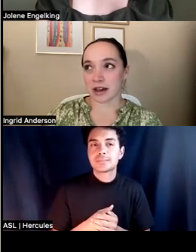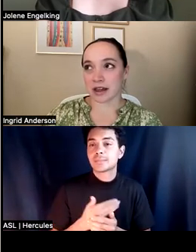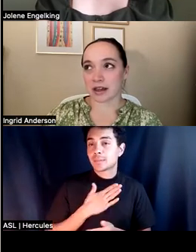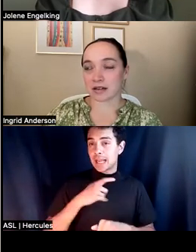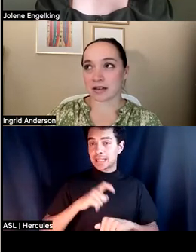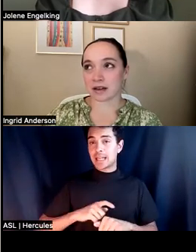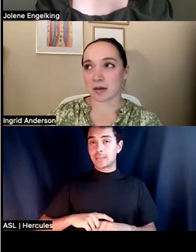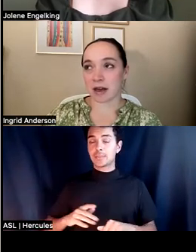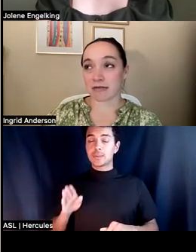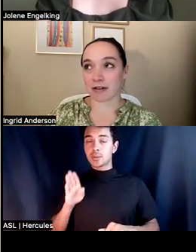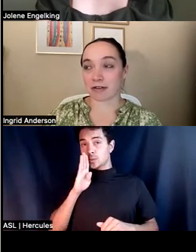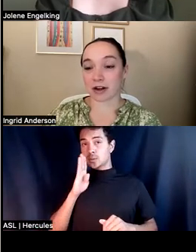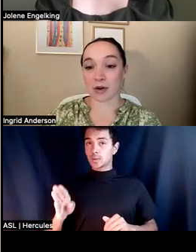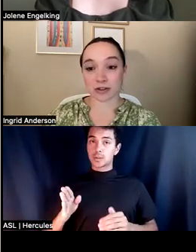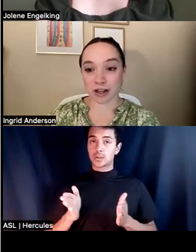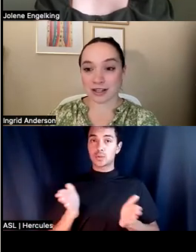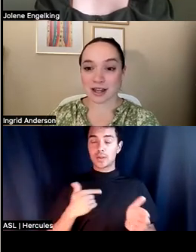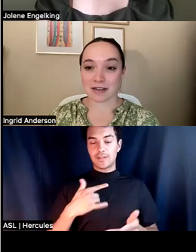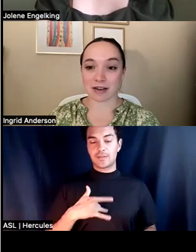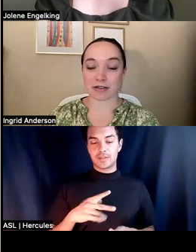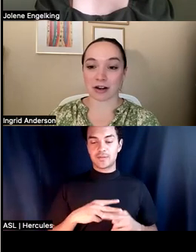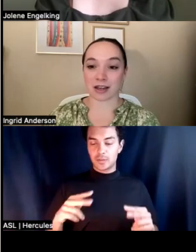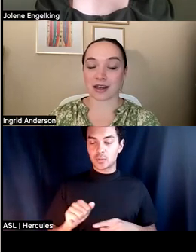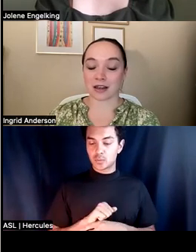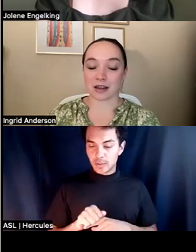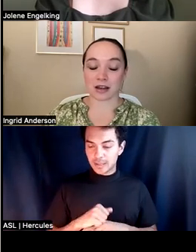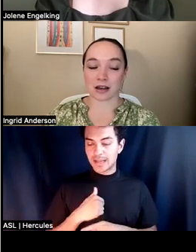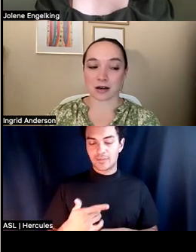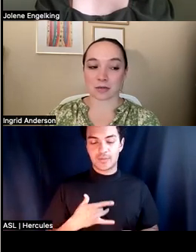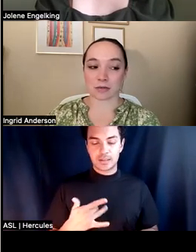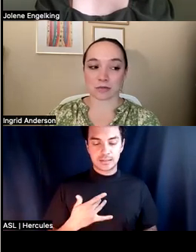service, I felt very well trained. I felt very